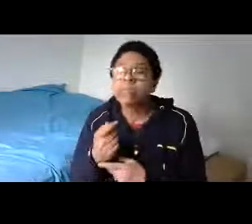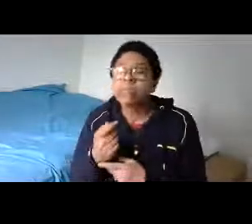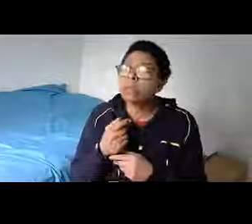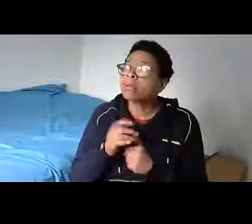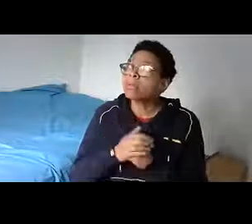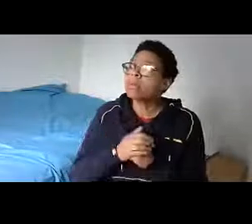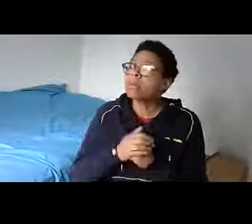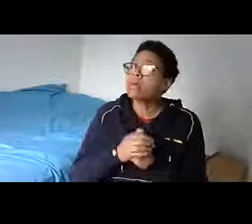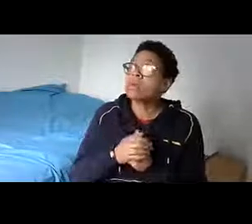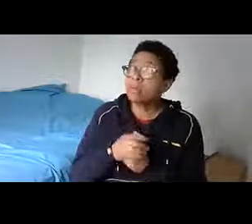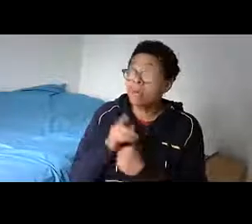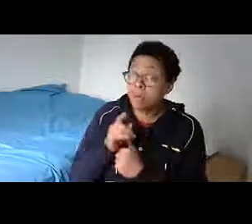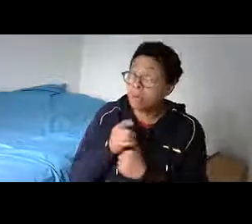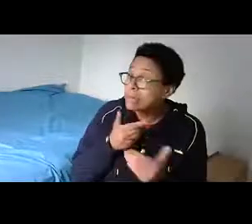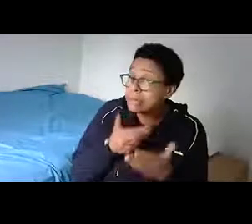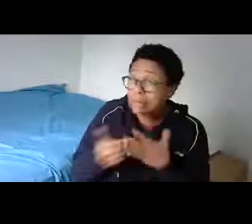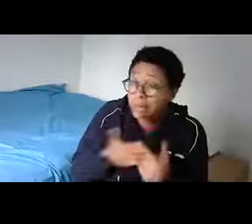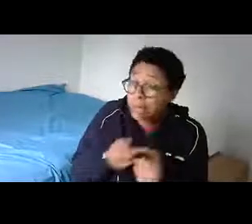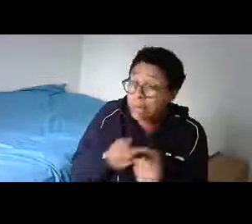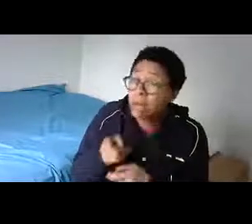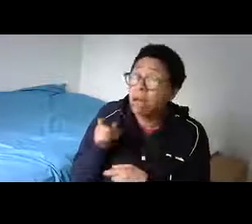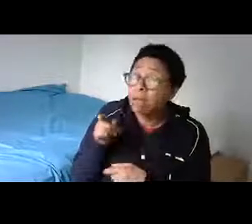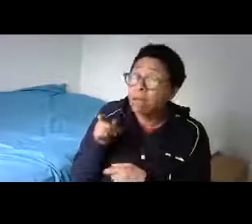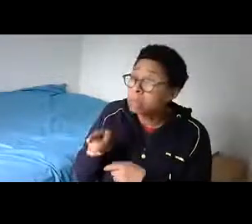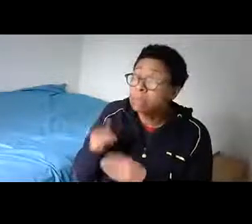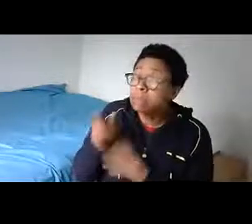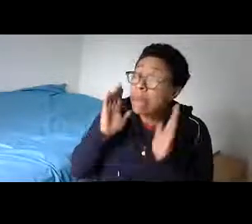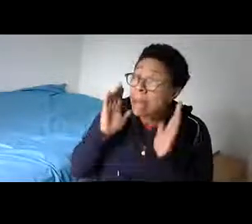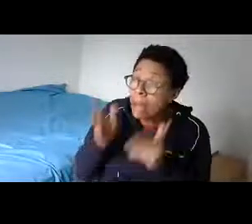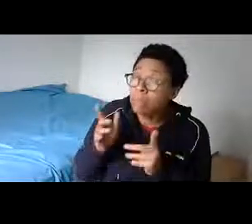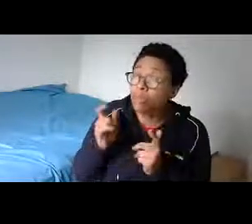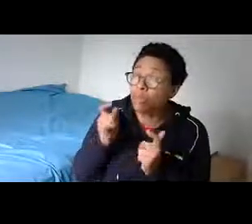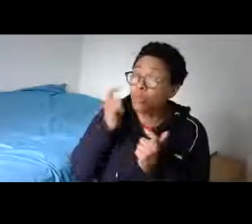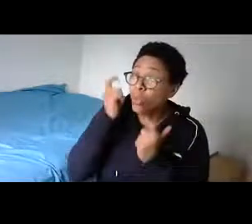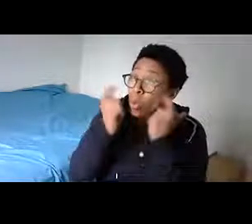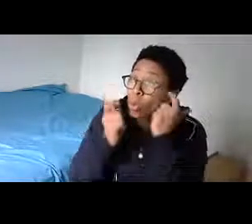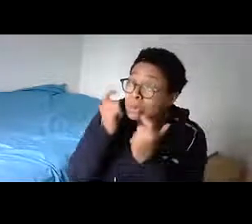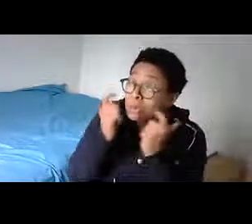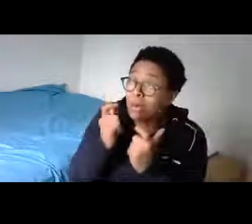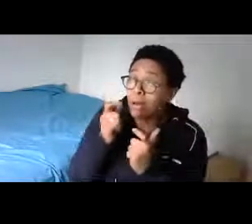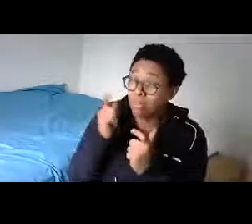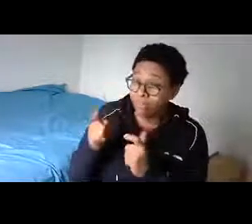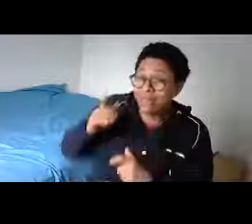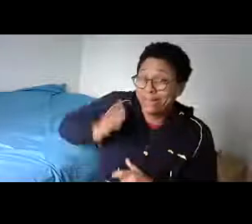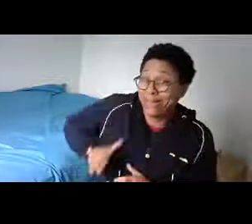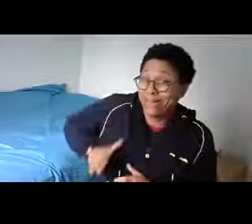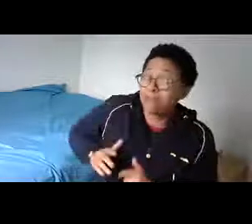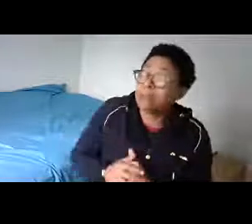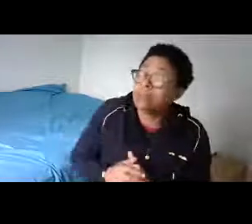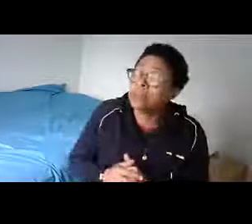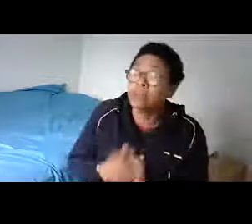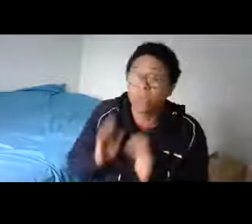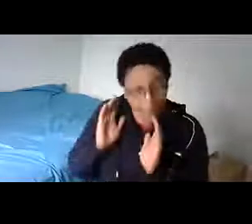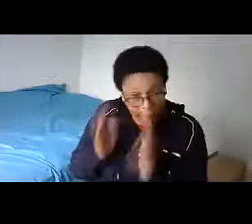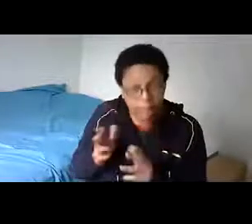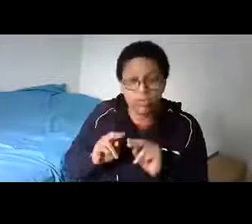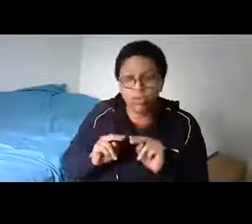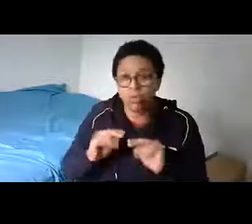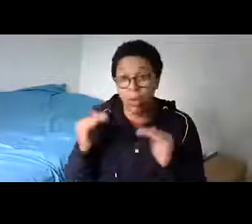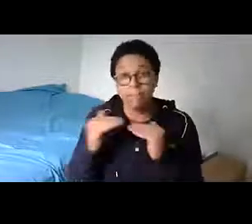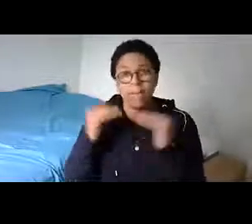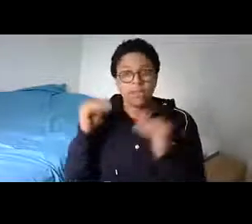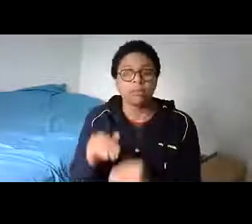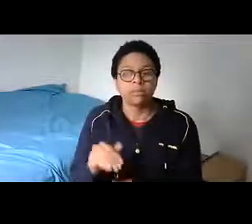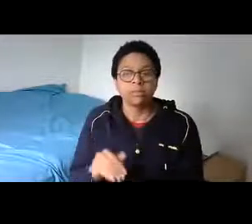needs. Those needs will be your needs and they will be eligible needs. So local authority will have duty to meet them. But when